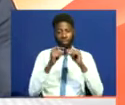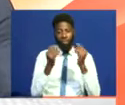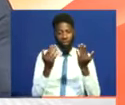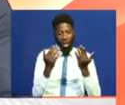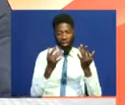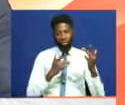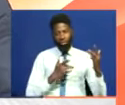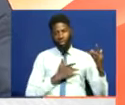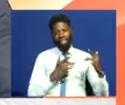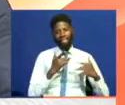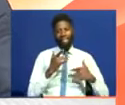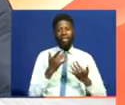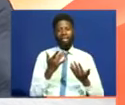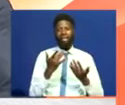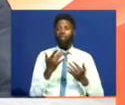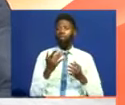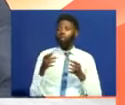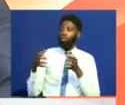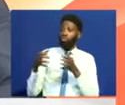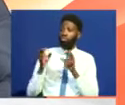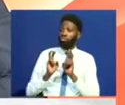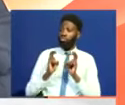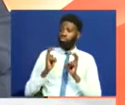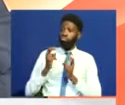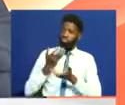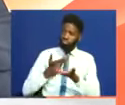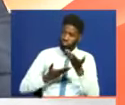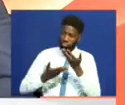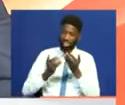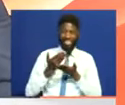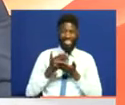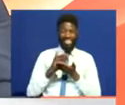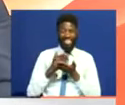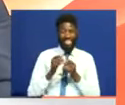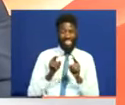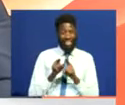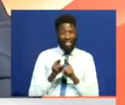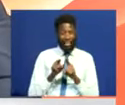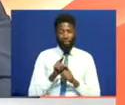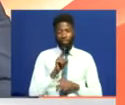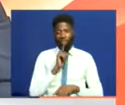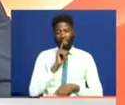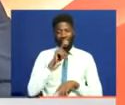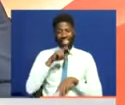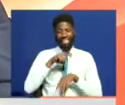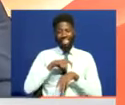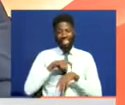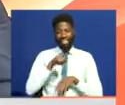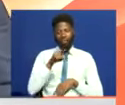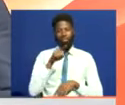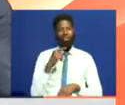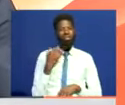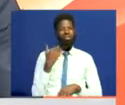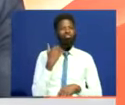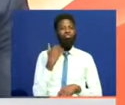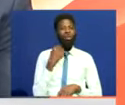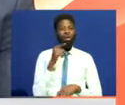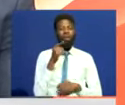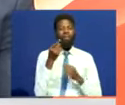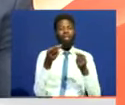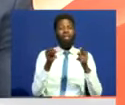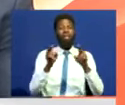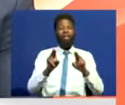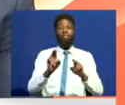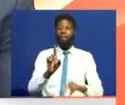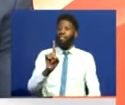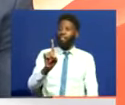fellow panelists also share this, that when such crimes are happening, the first instance is